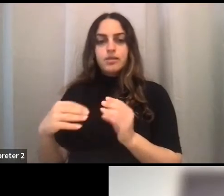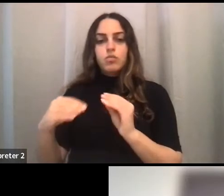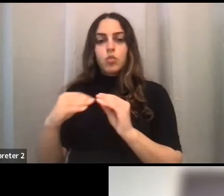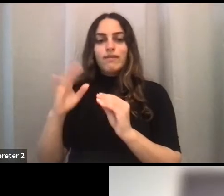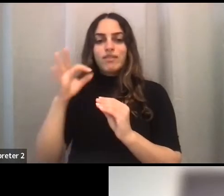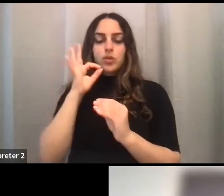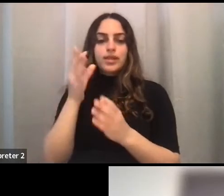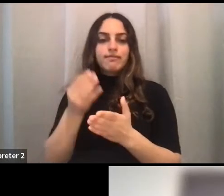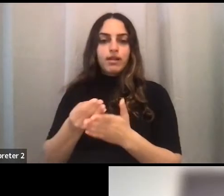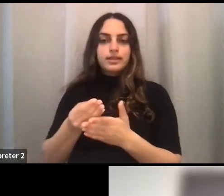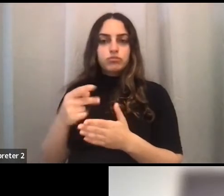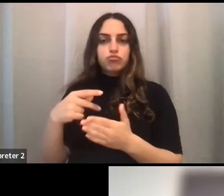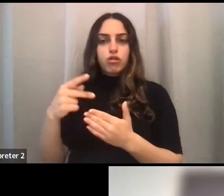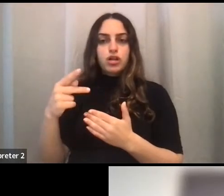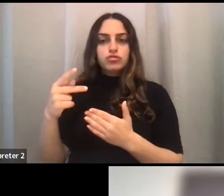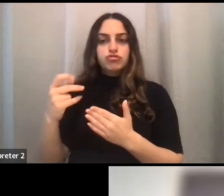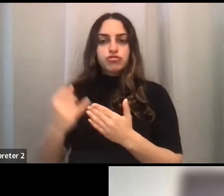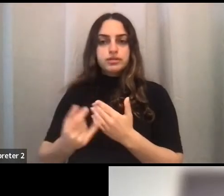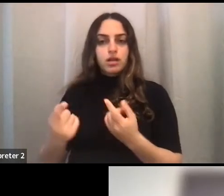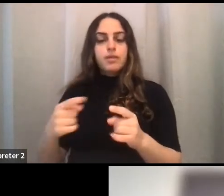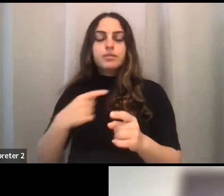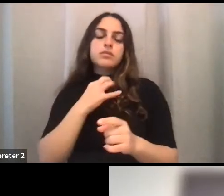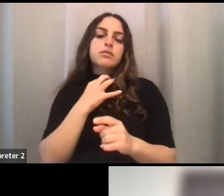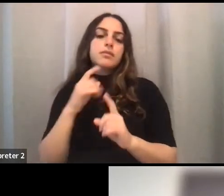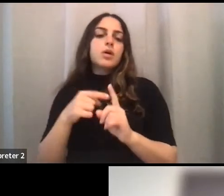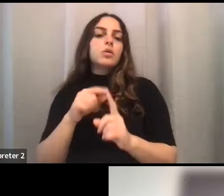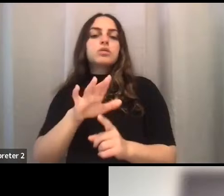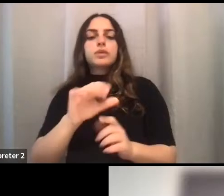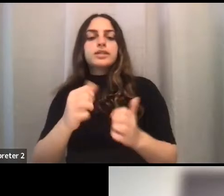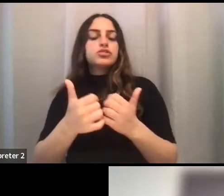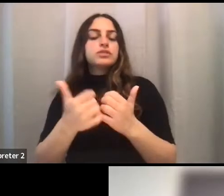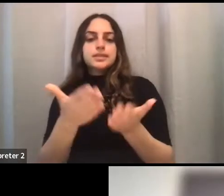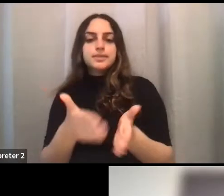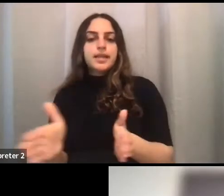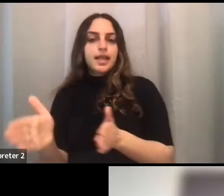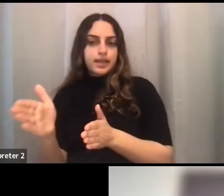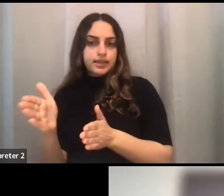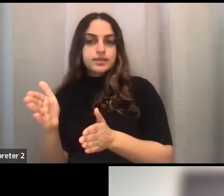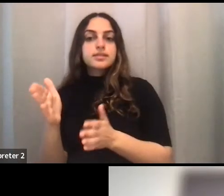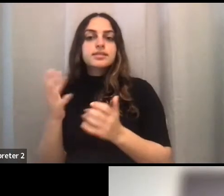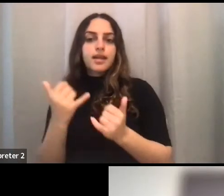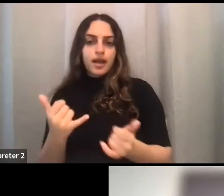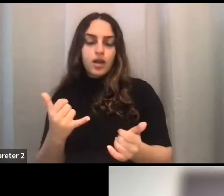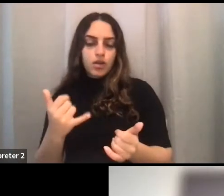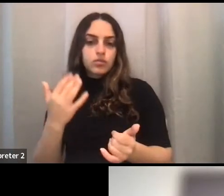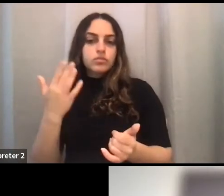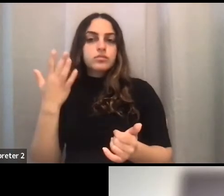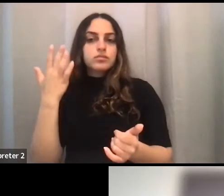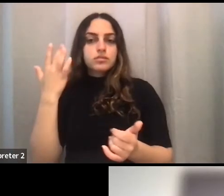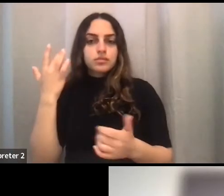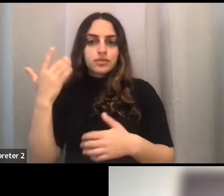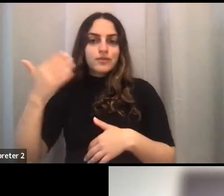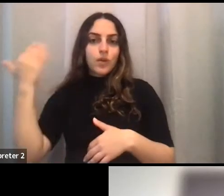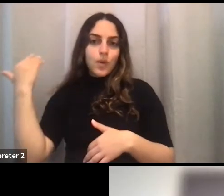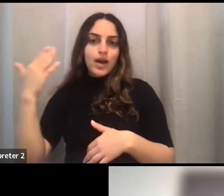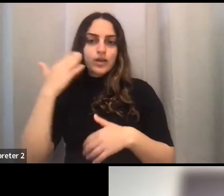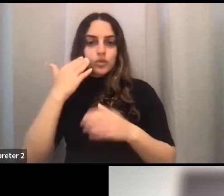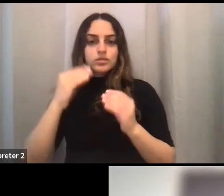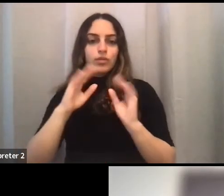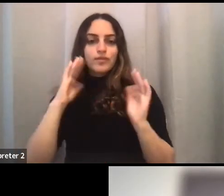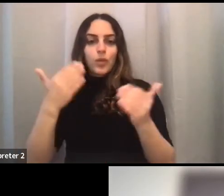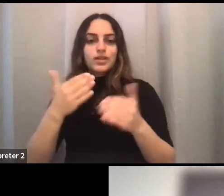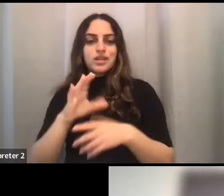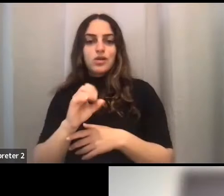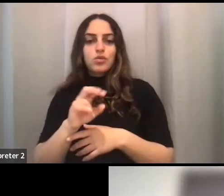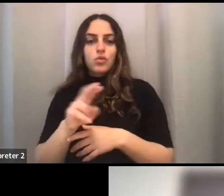funded projects occur just curious about what your agency's plan is now because before i know it's so focused on the core